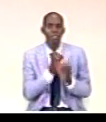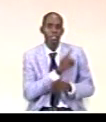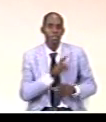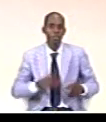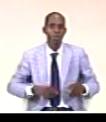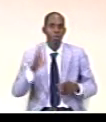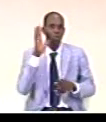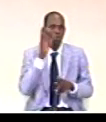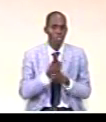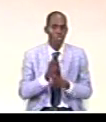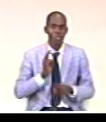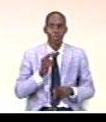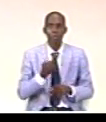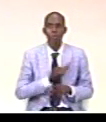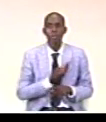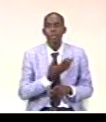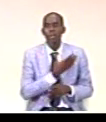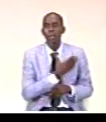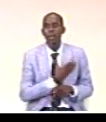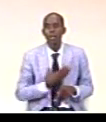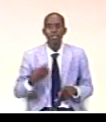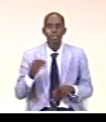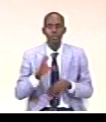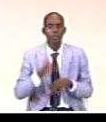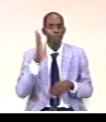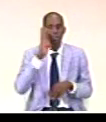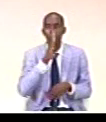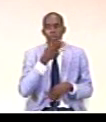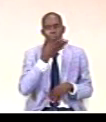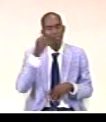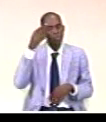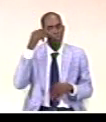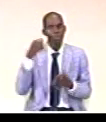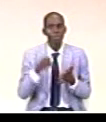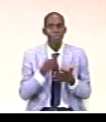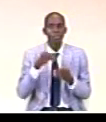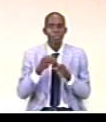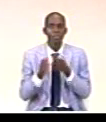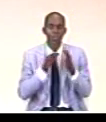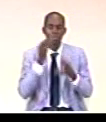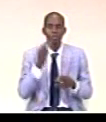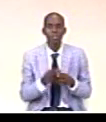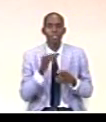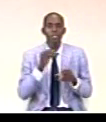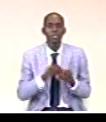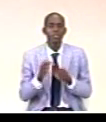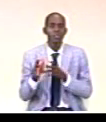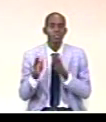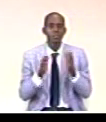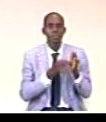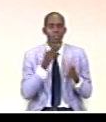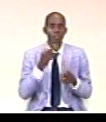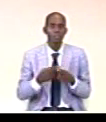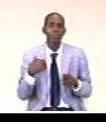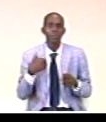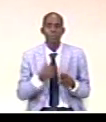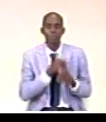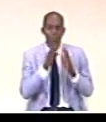us, and the church will be the better for it in Jesus' name. In Jesus' name we